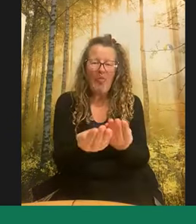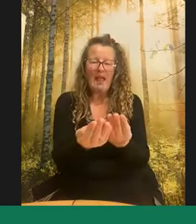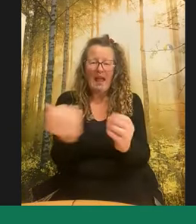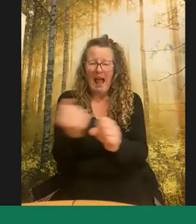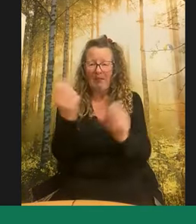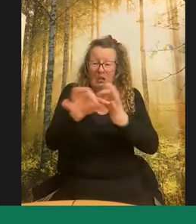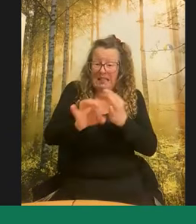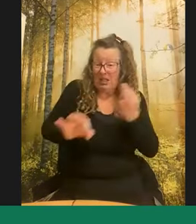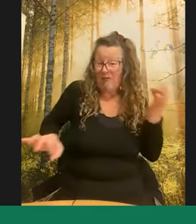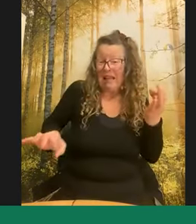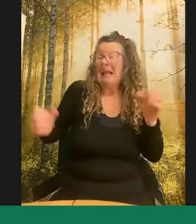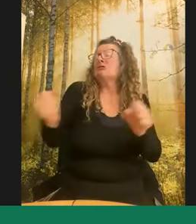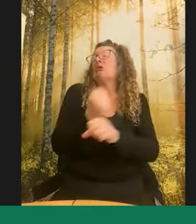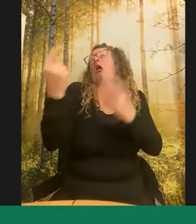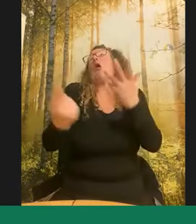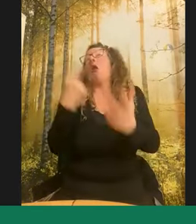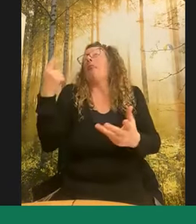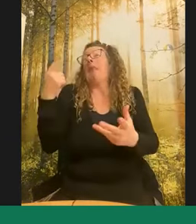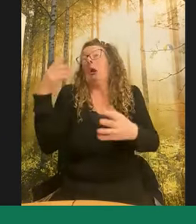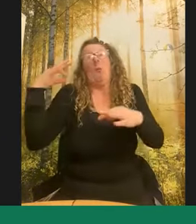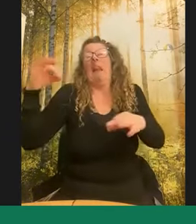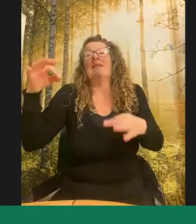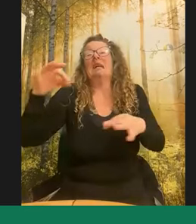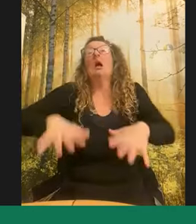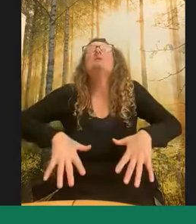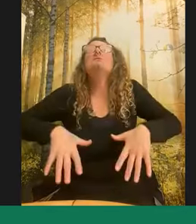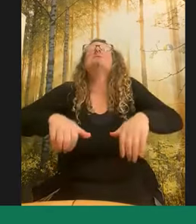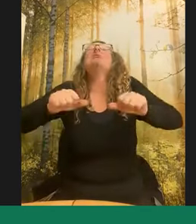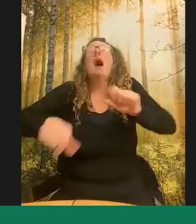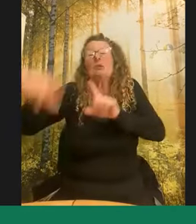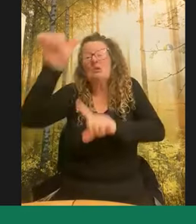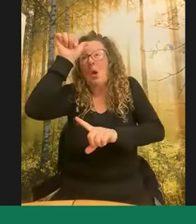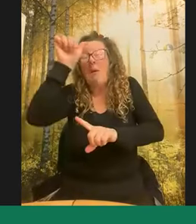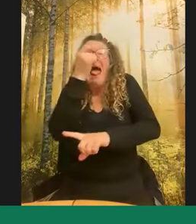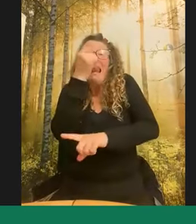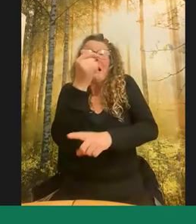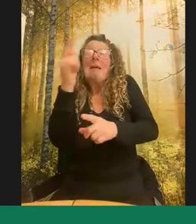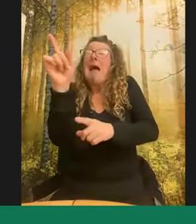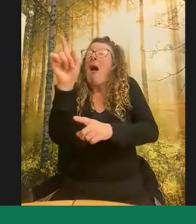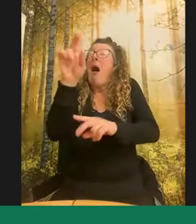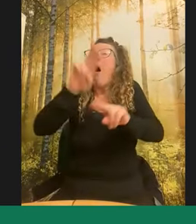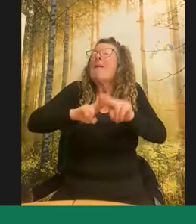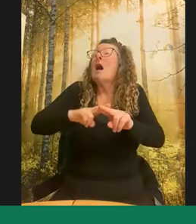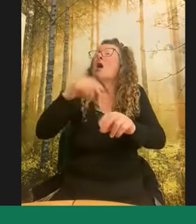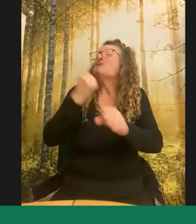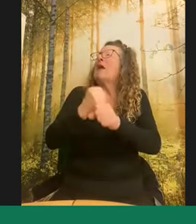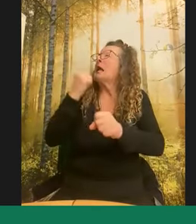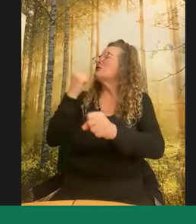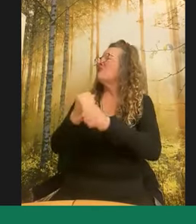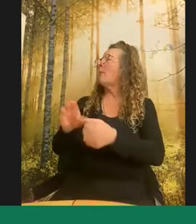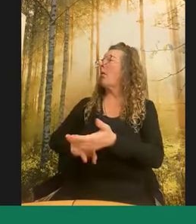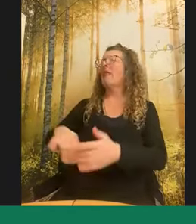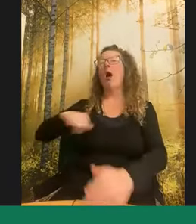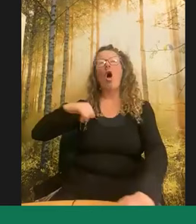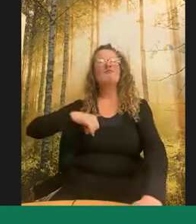and I've just done another qualification just to begin to know a little bit of what my great grandmother already knew. Long